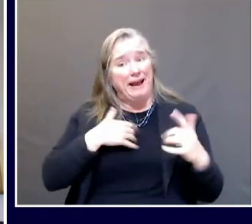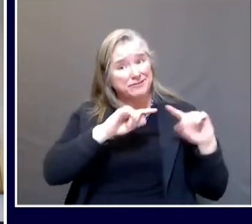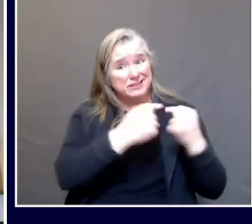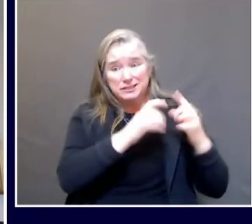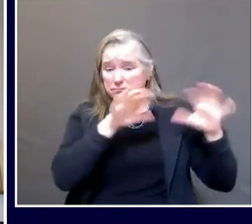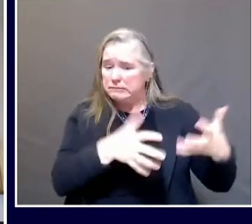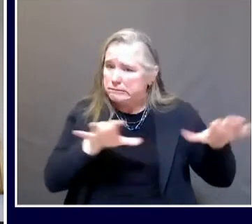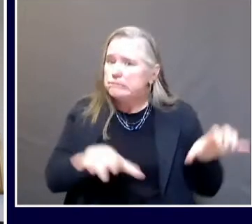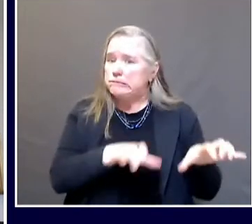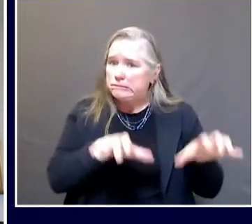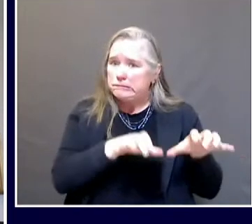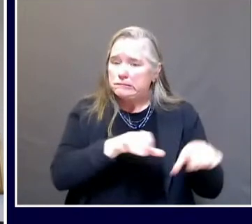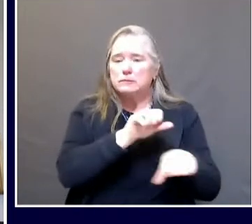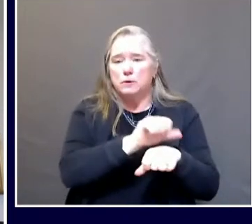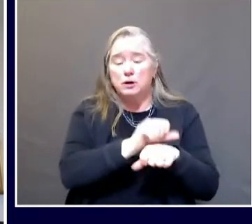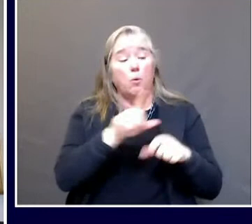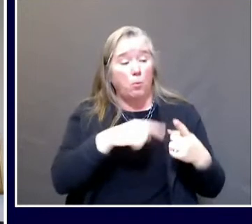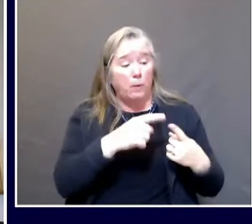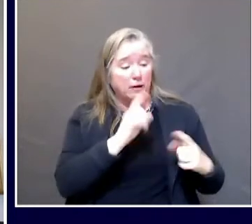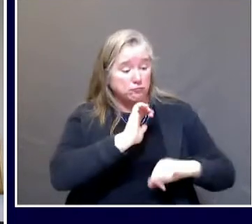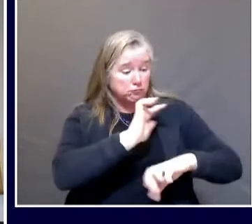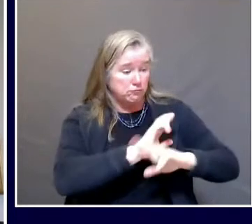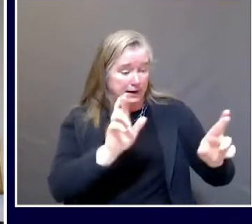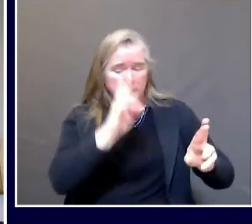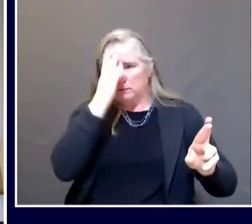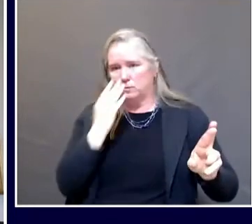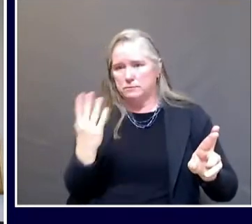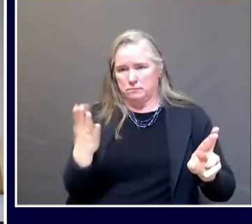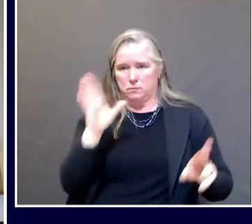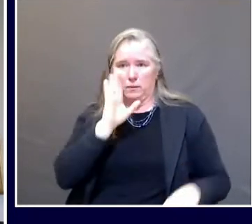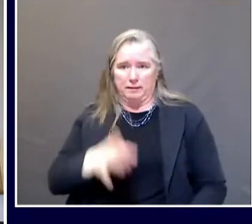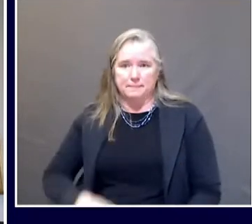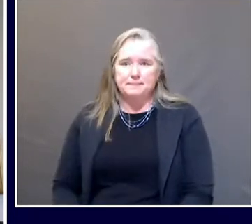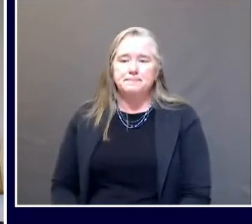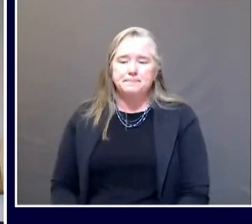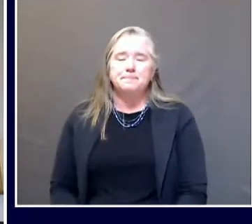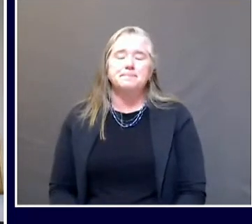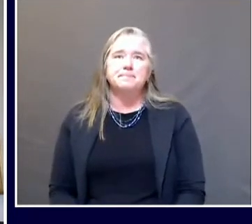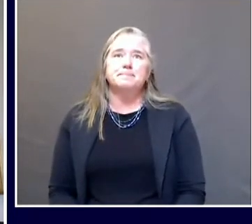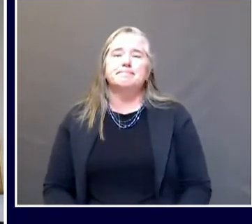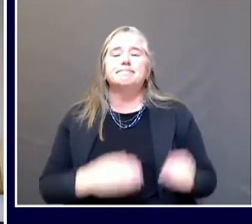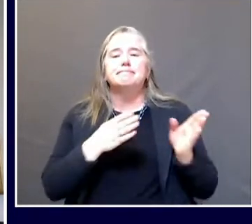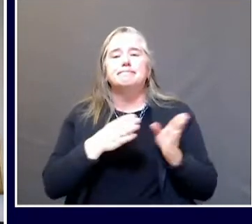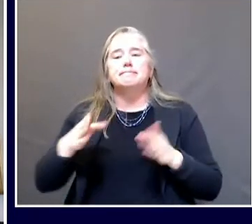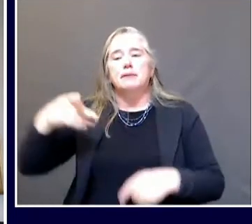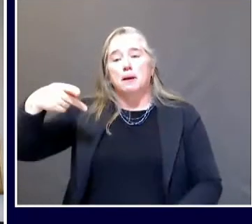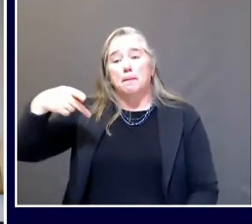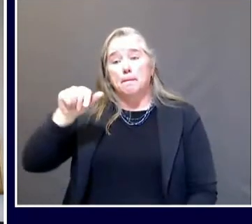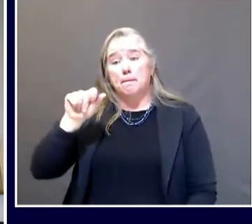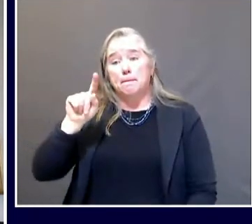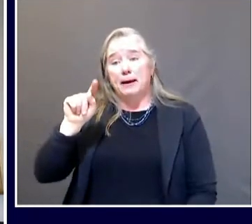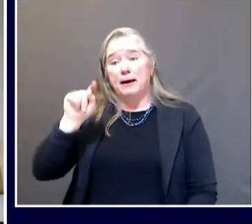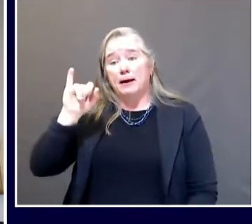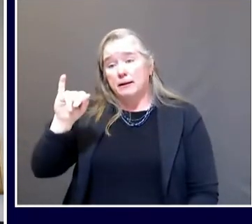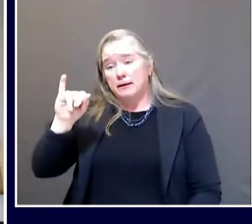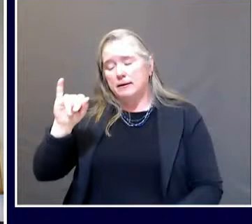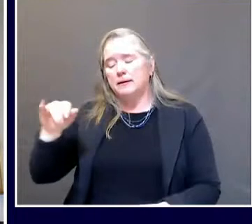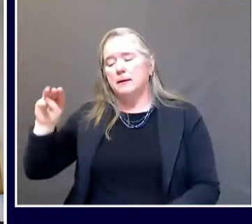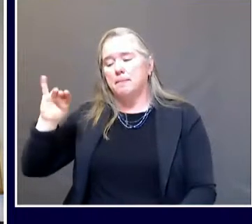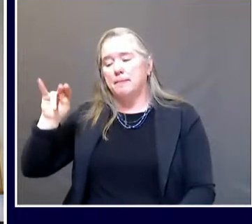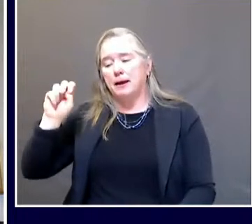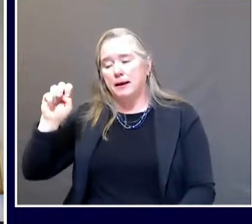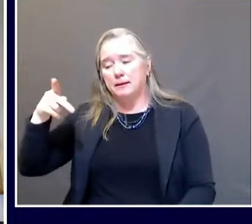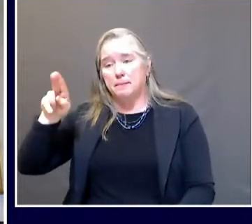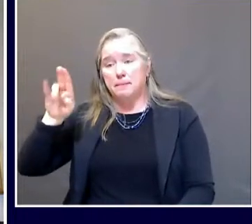on it. All right, thank you so much. I'm going to turn now to Patty White at Maine Public. Thanks,